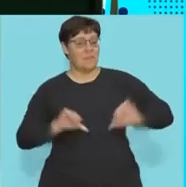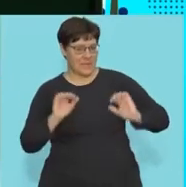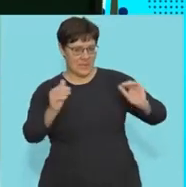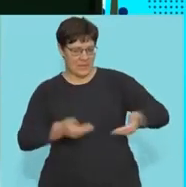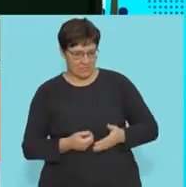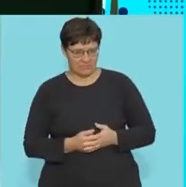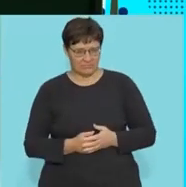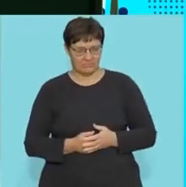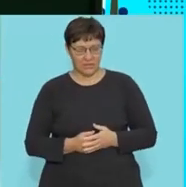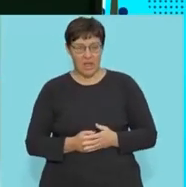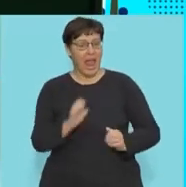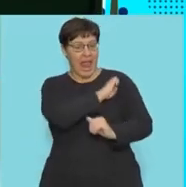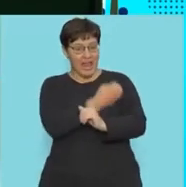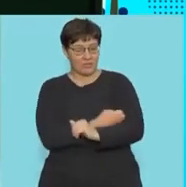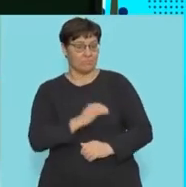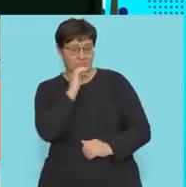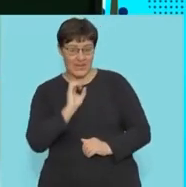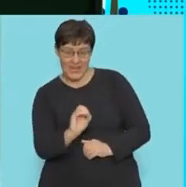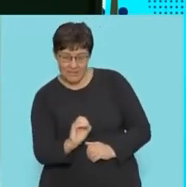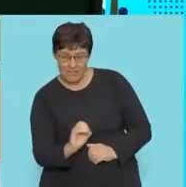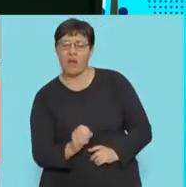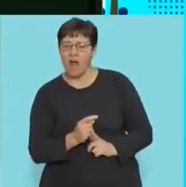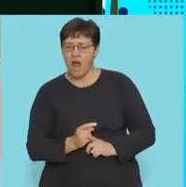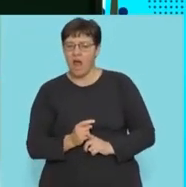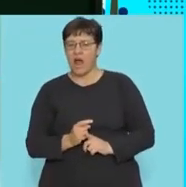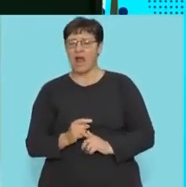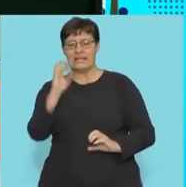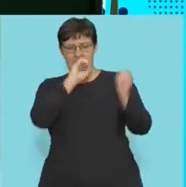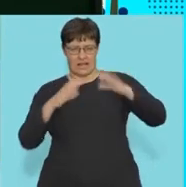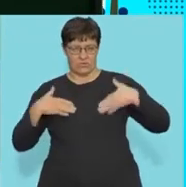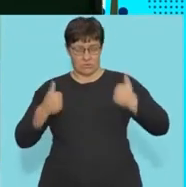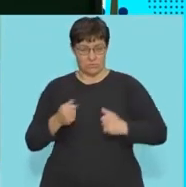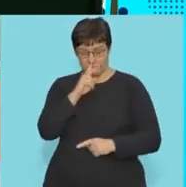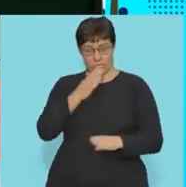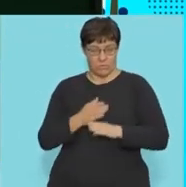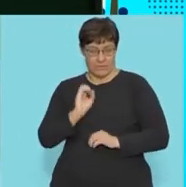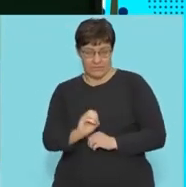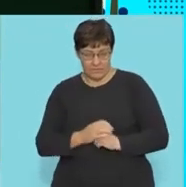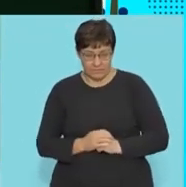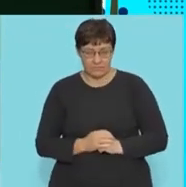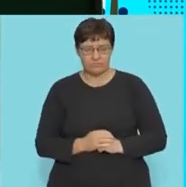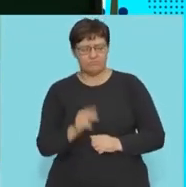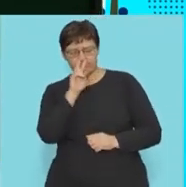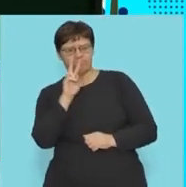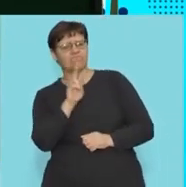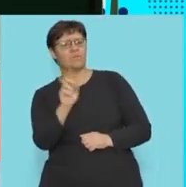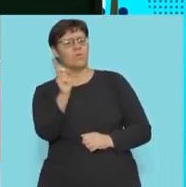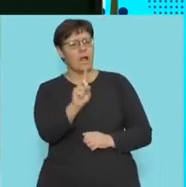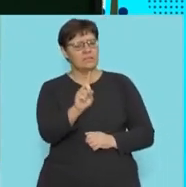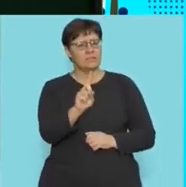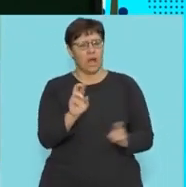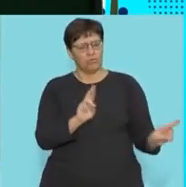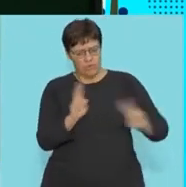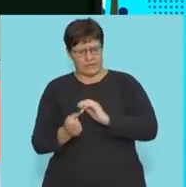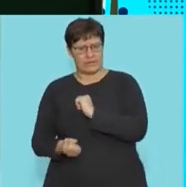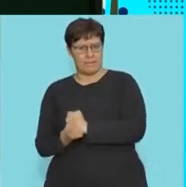Welcome back, guys. Trust that you energized. Remember, we're working on cellular respiration. In this segment, we're going to focus on the